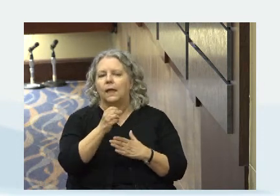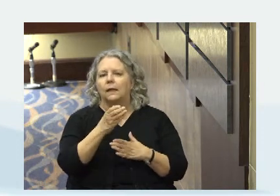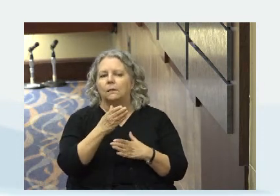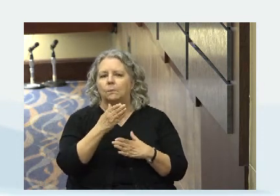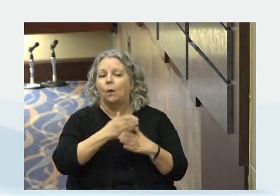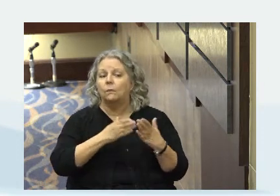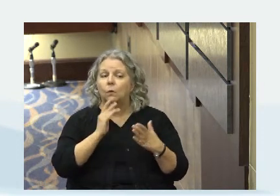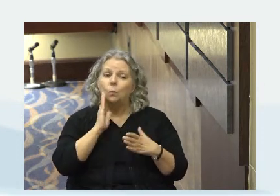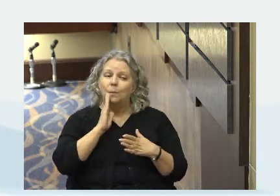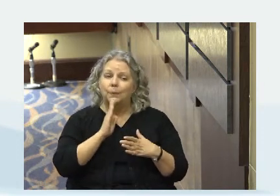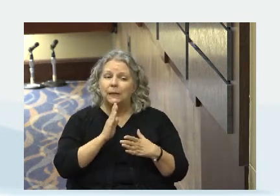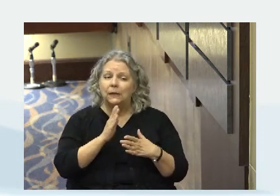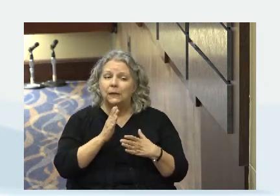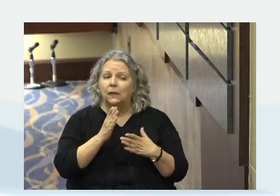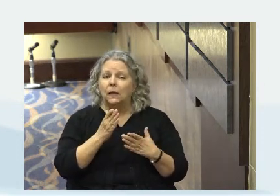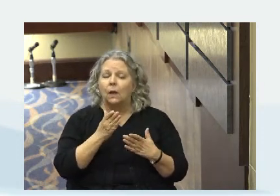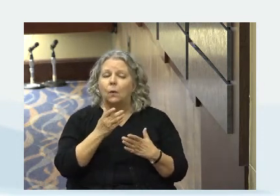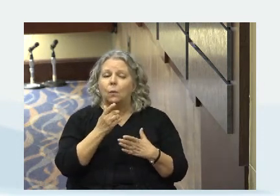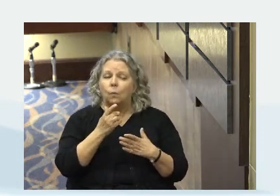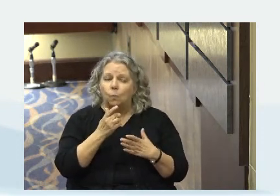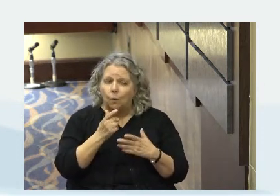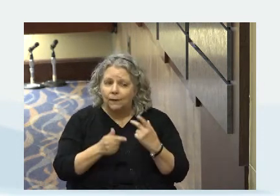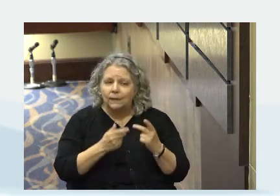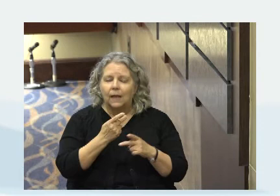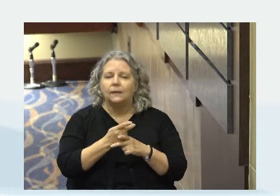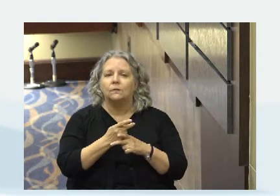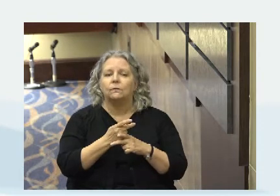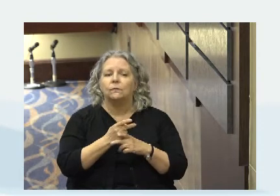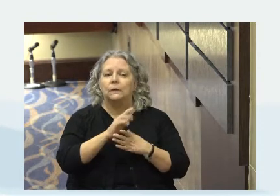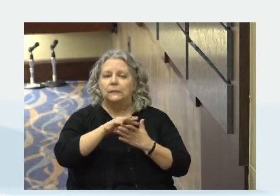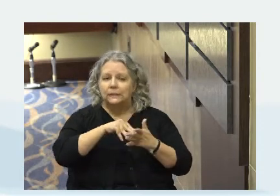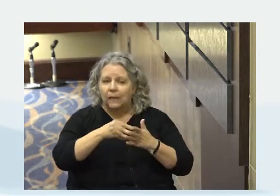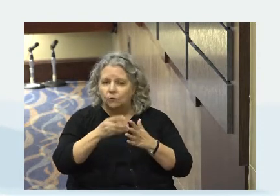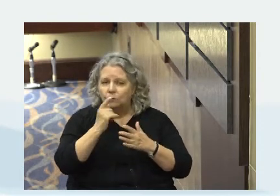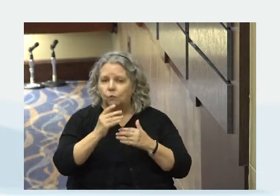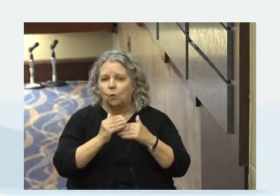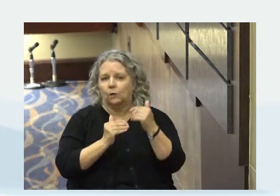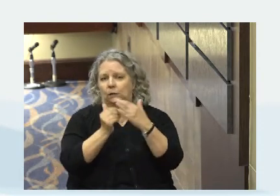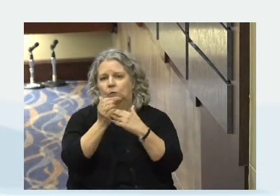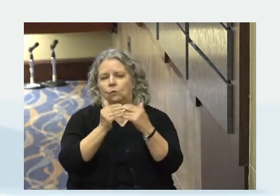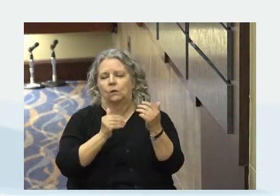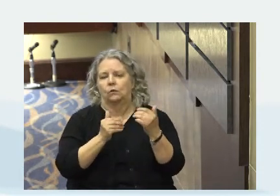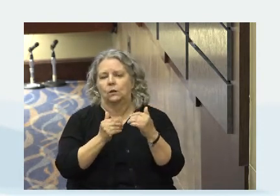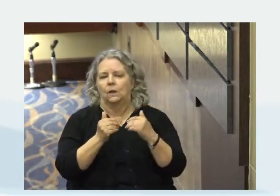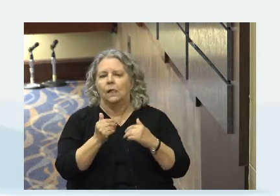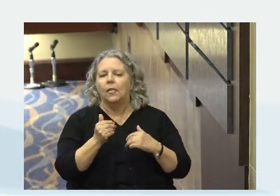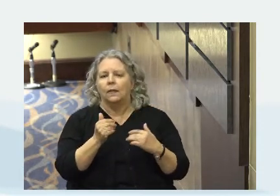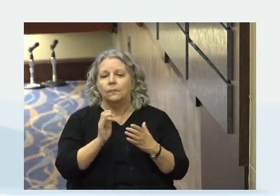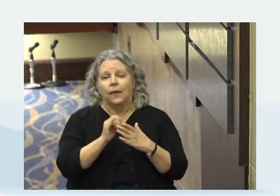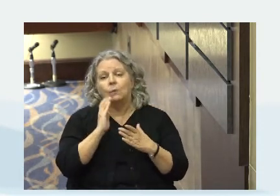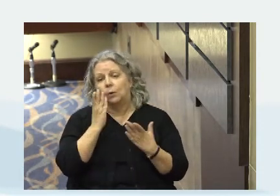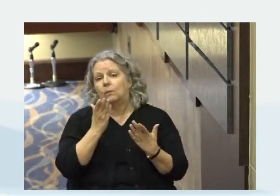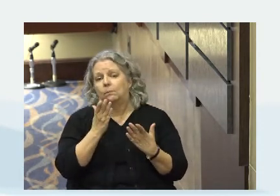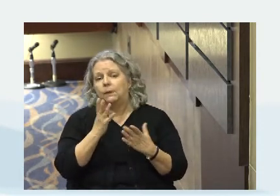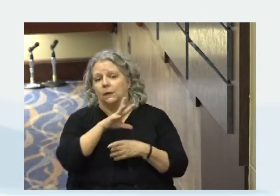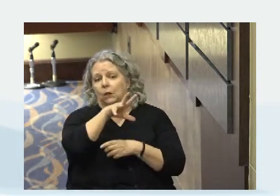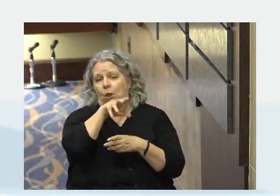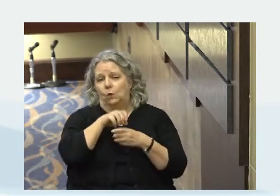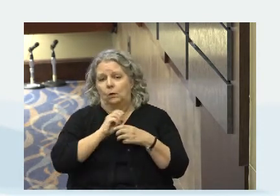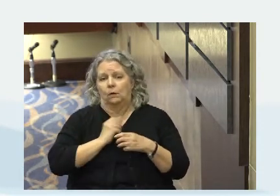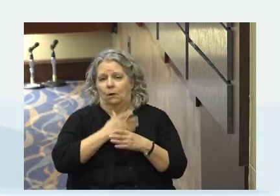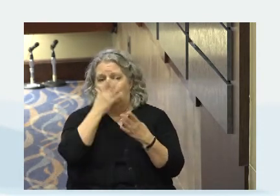construction schedule they provide to us will be one of those determining factors as well, with who we pick along with budget and all of those